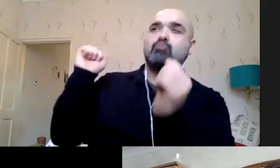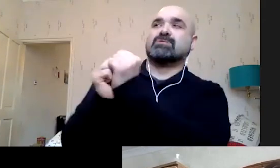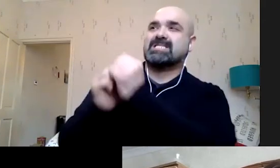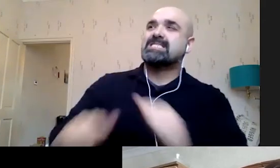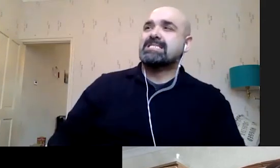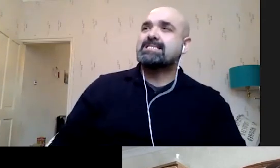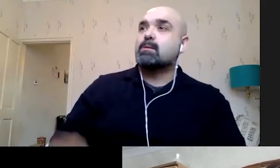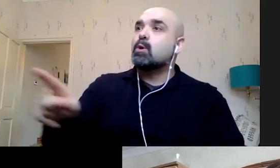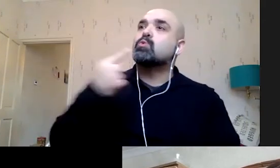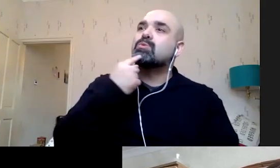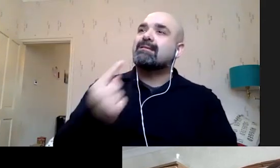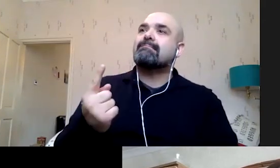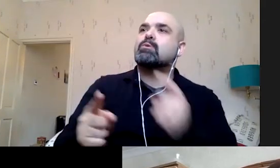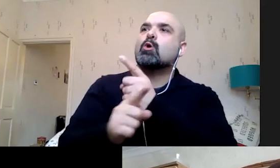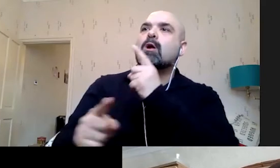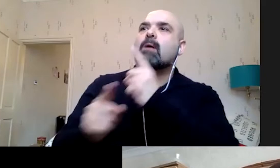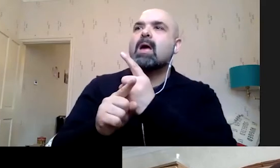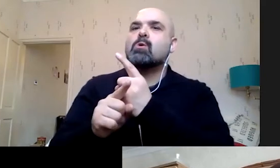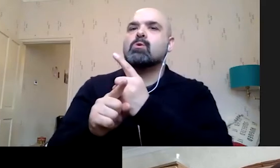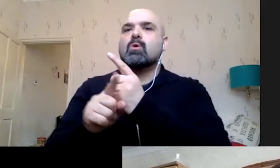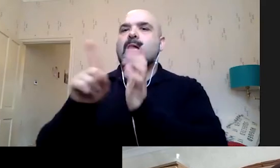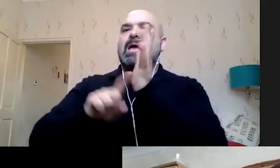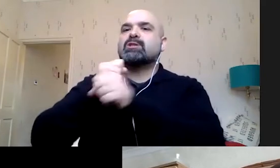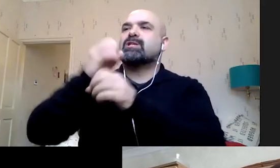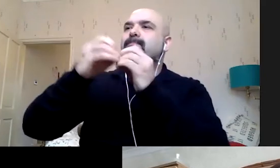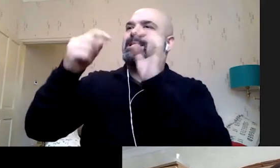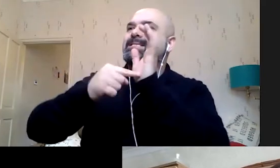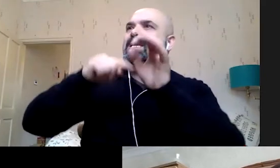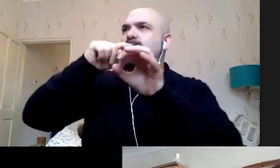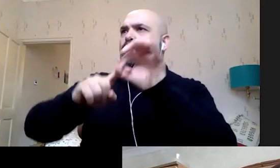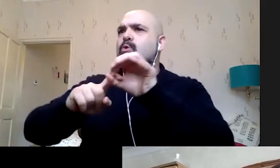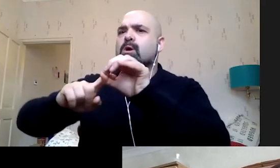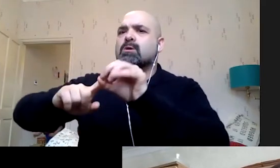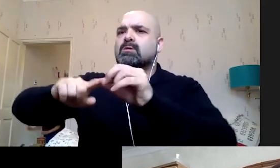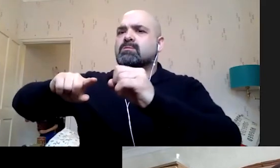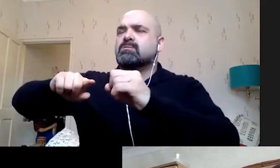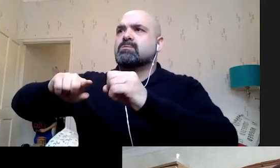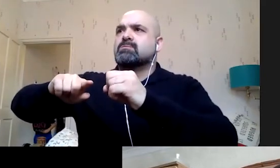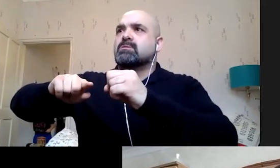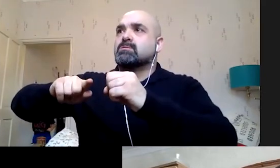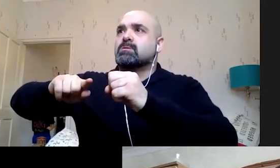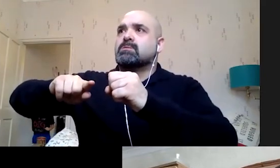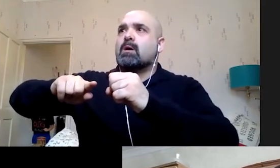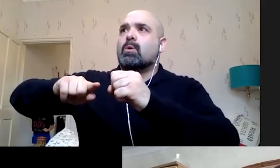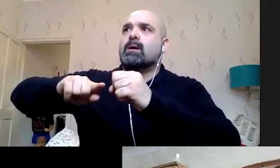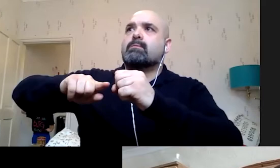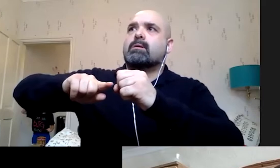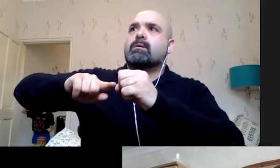about tackling the LGBTQ discrimination, did you ever experience any